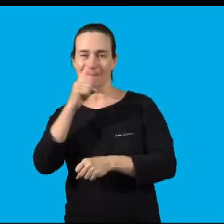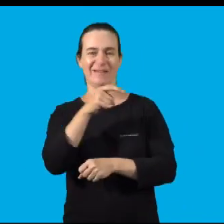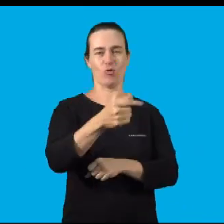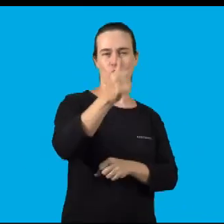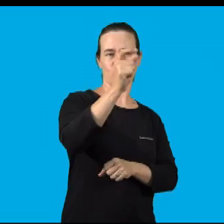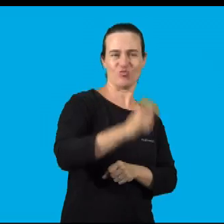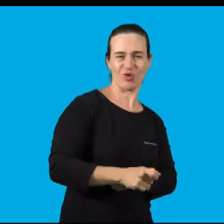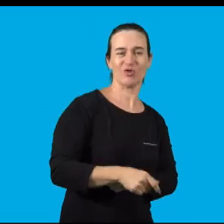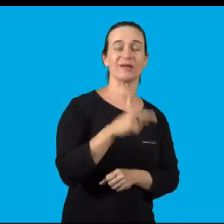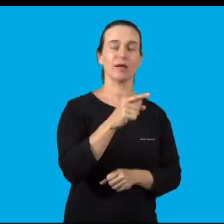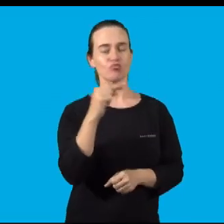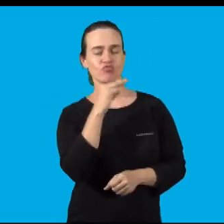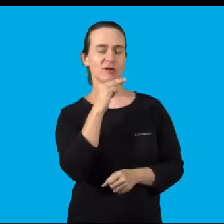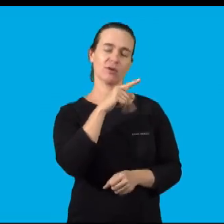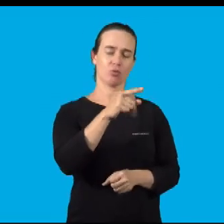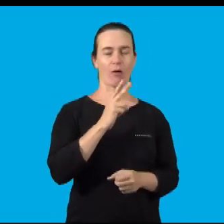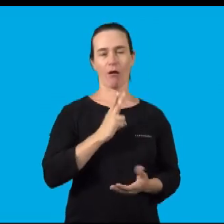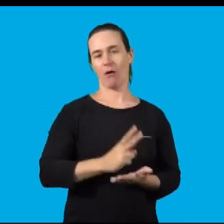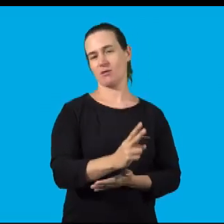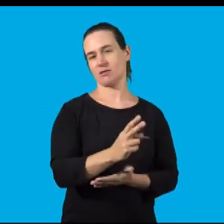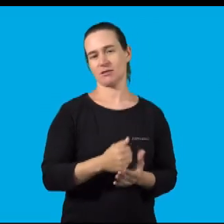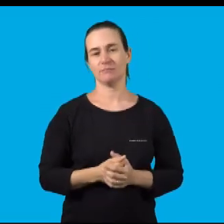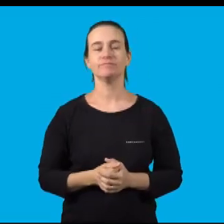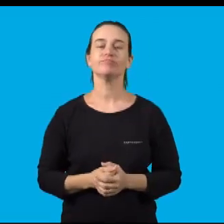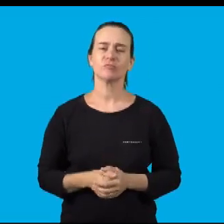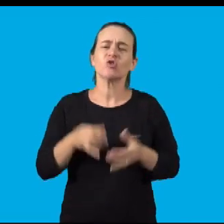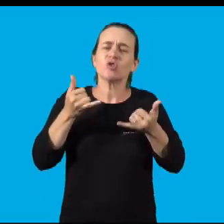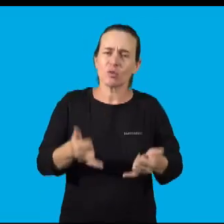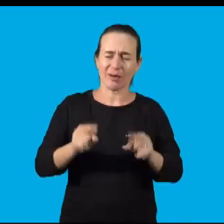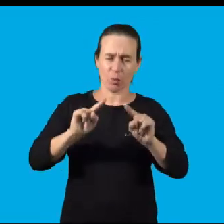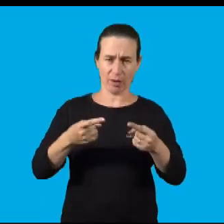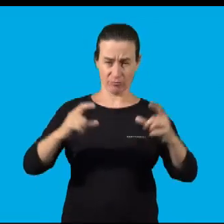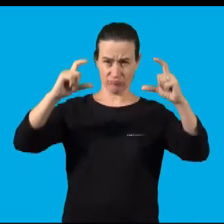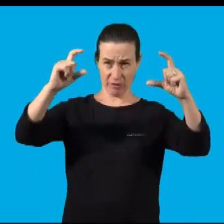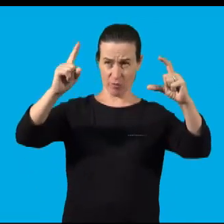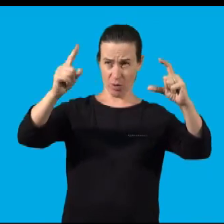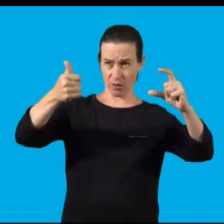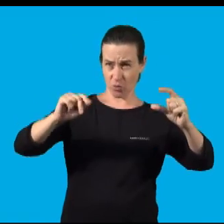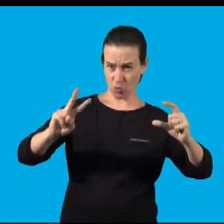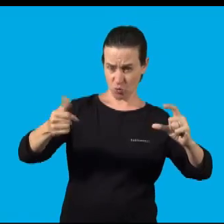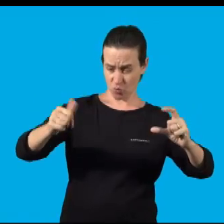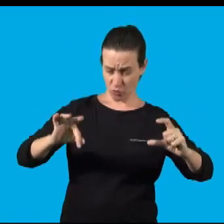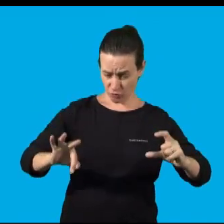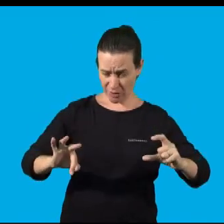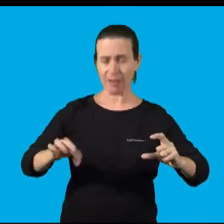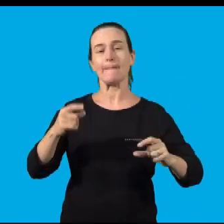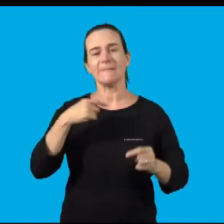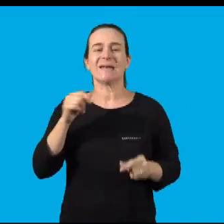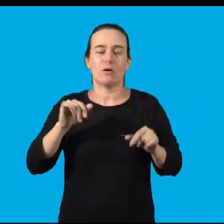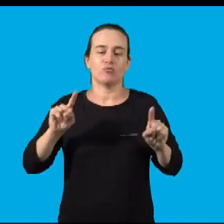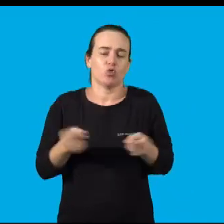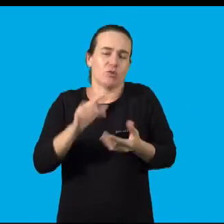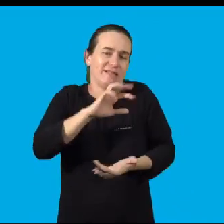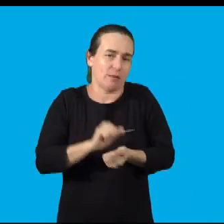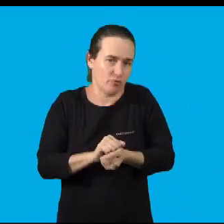facade of honesty. So here we are basically summarizing the main aspects of our